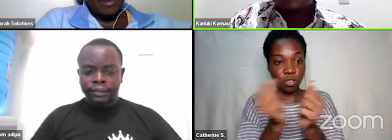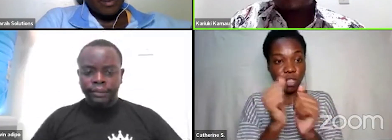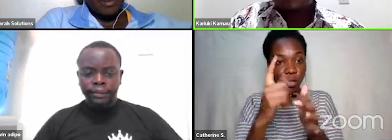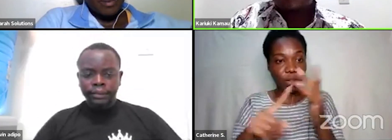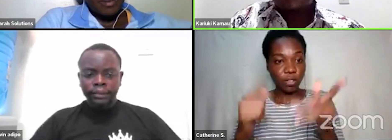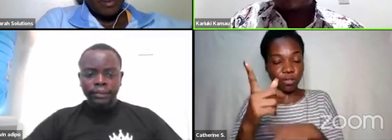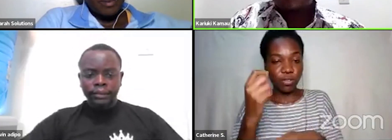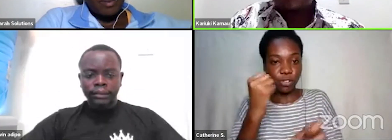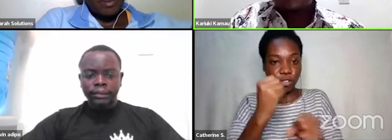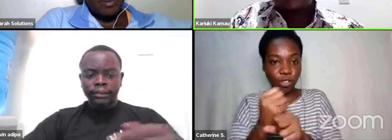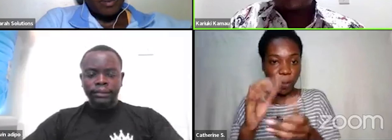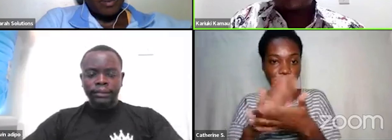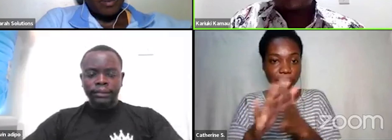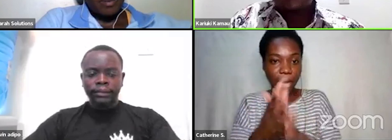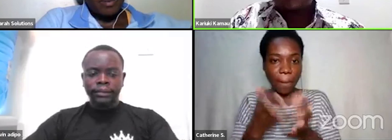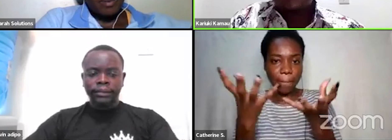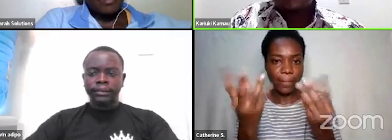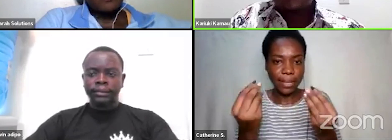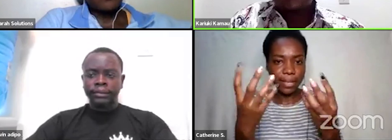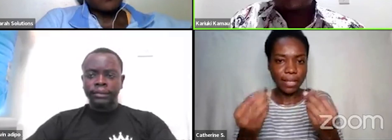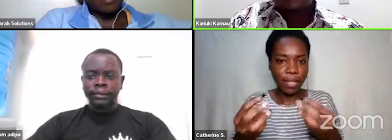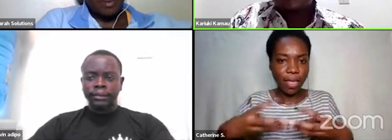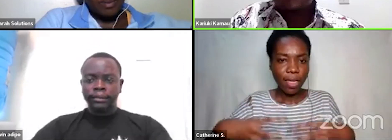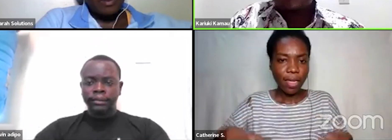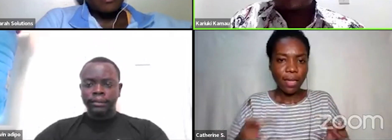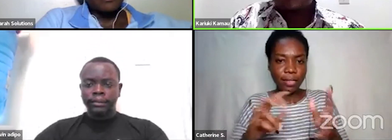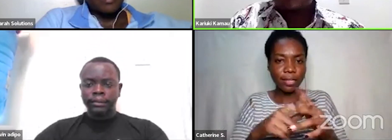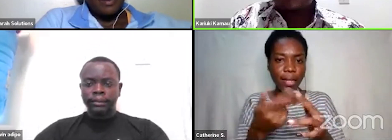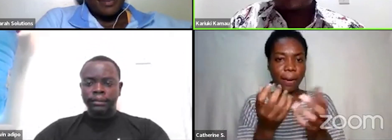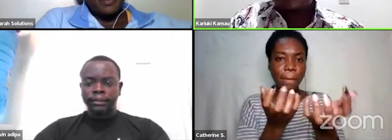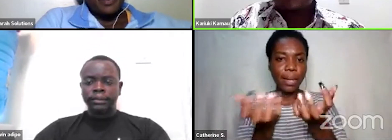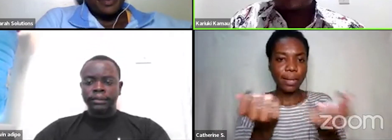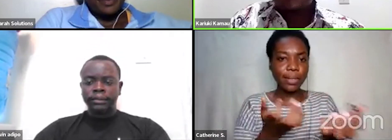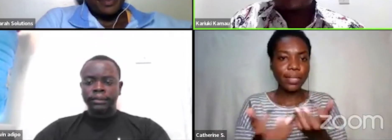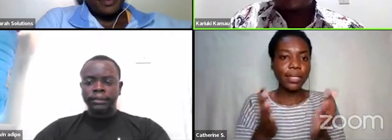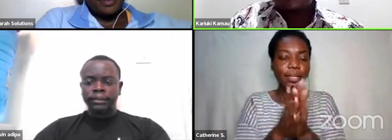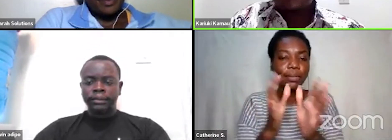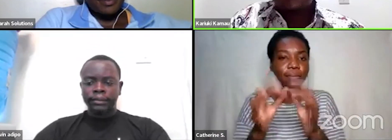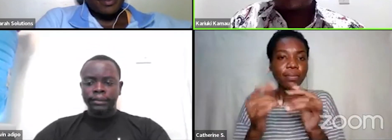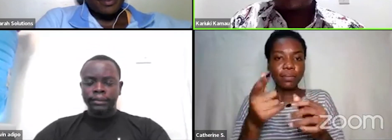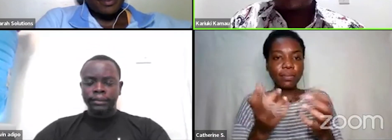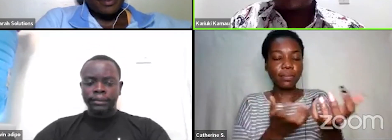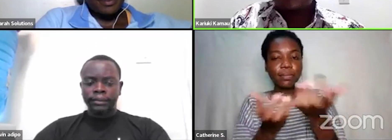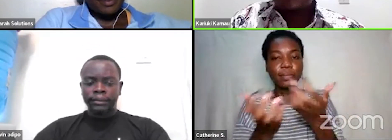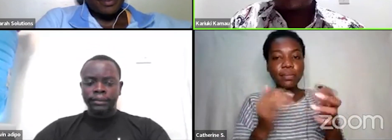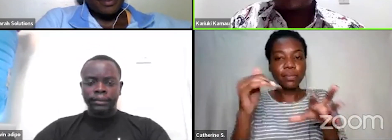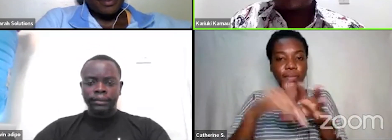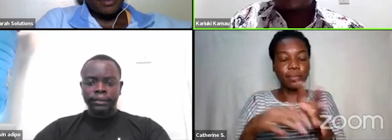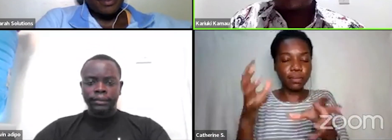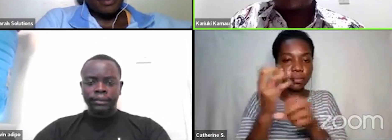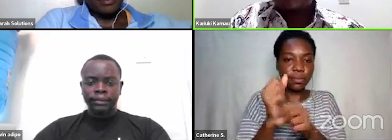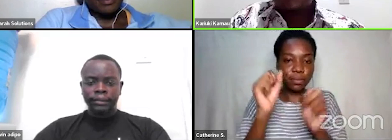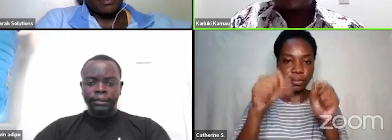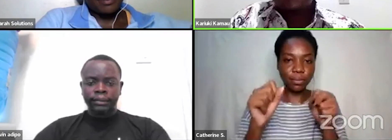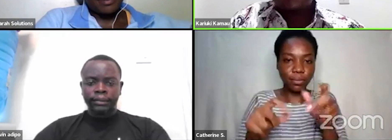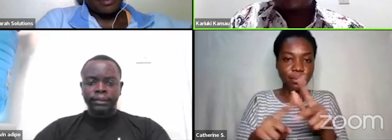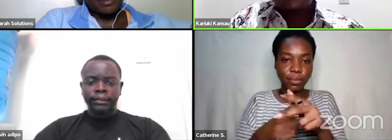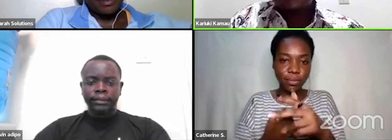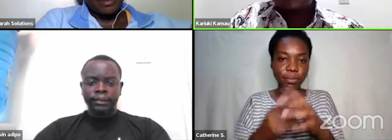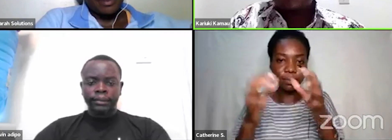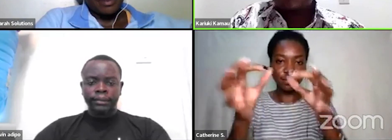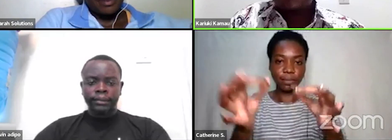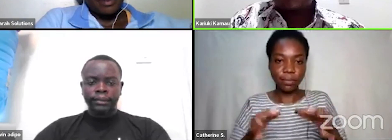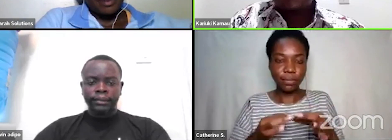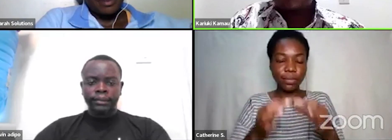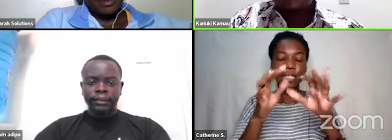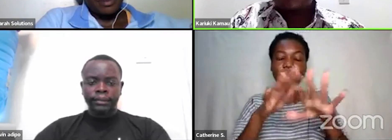It becomes the easiest way to start that business. If you are an accountant in an organization, you can start your own accounting firm. If you are an